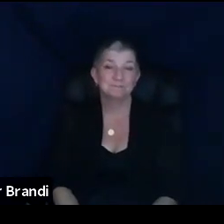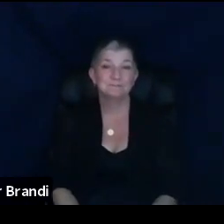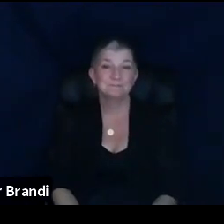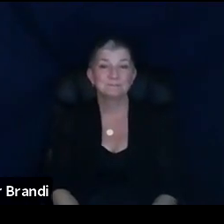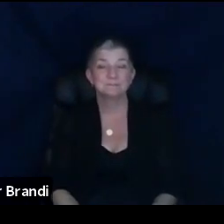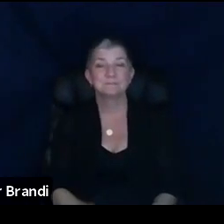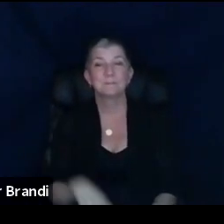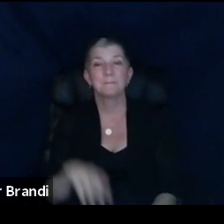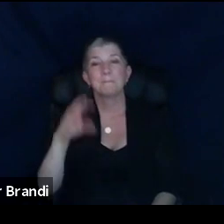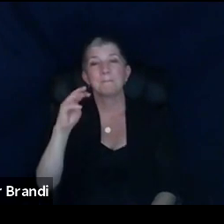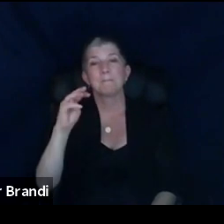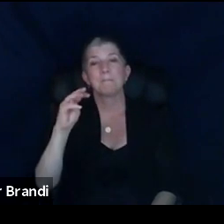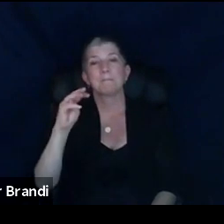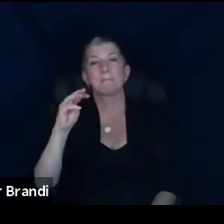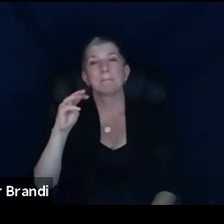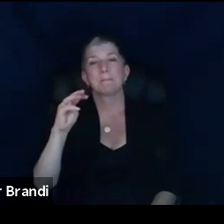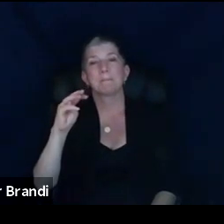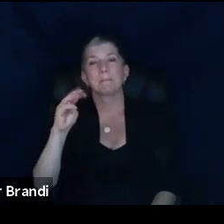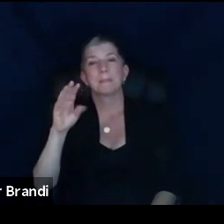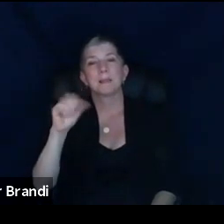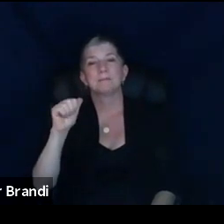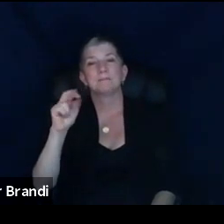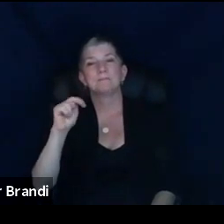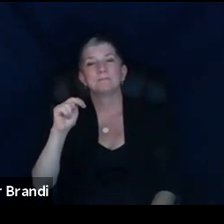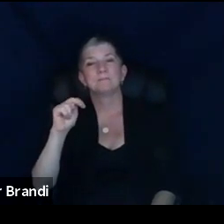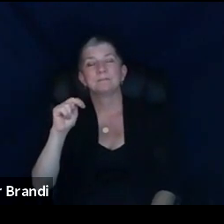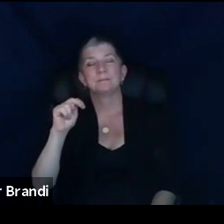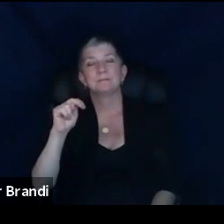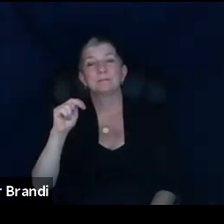And talking It about could be doing things super for the helpful.